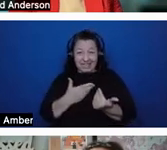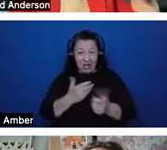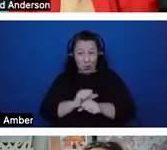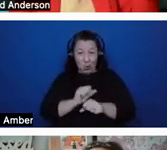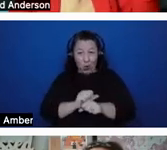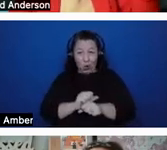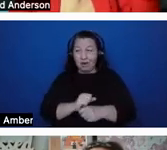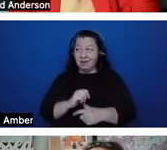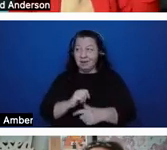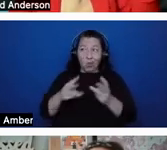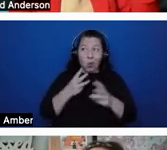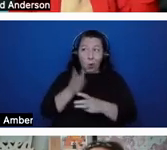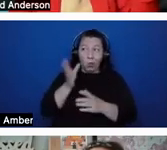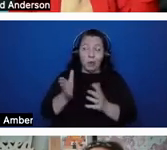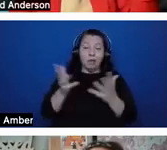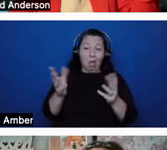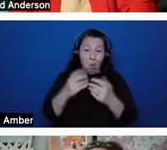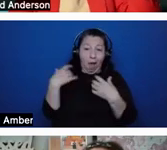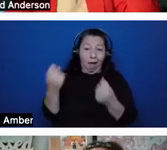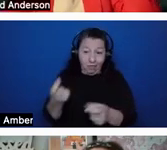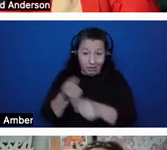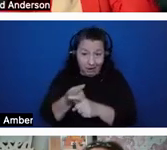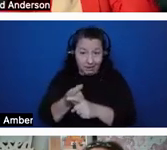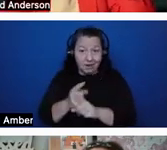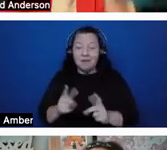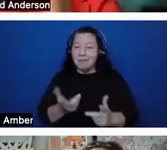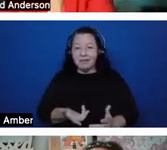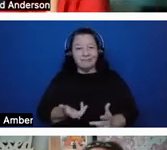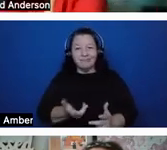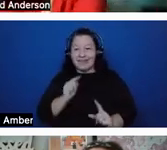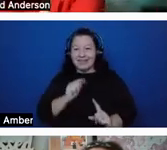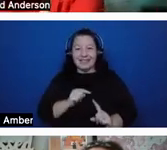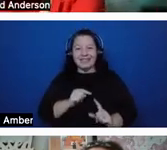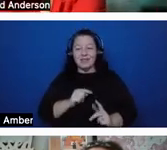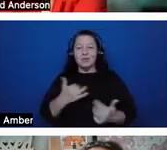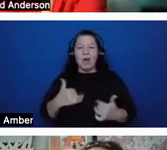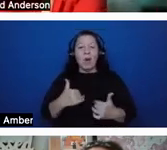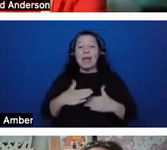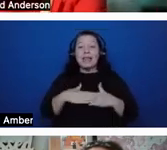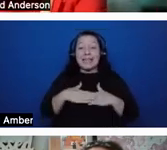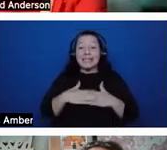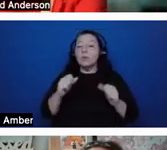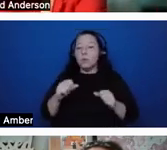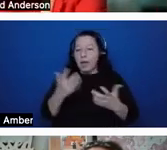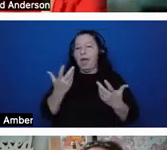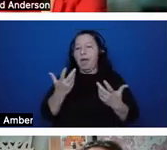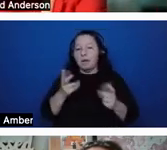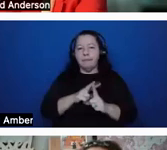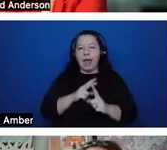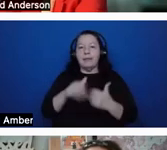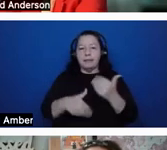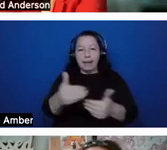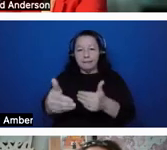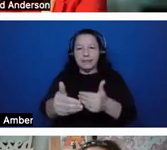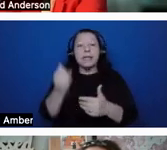much healthier, right? But at its very least, we can take these steps. And if we all are doing this collectively, if we're